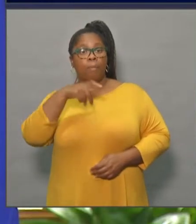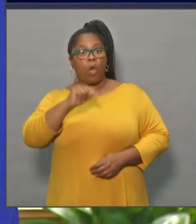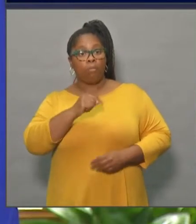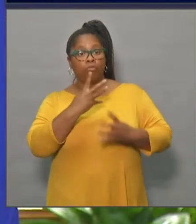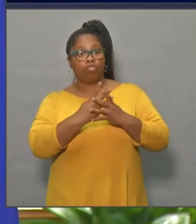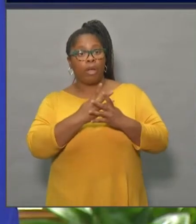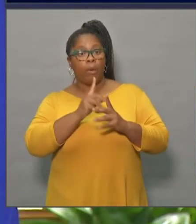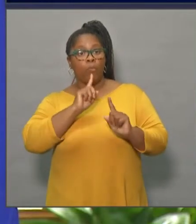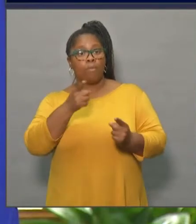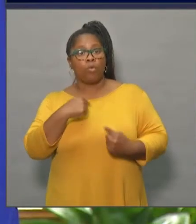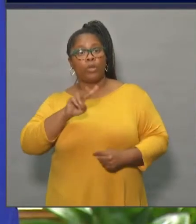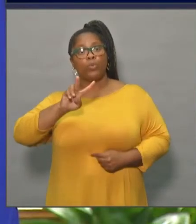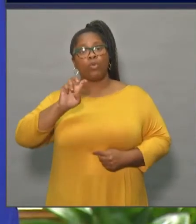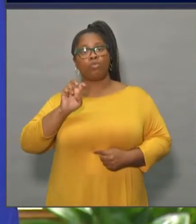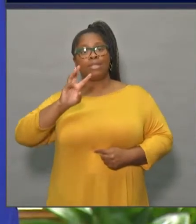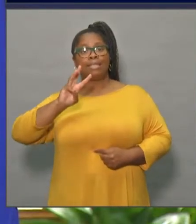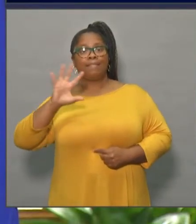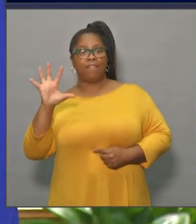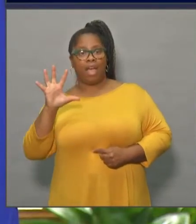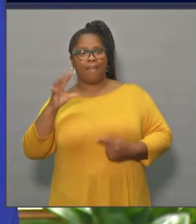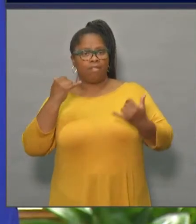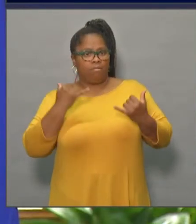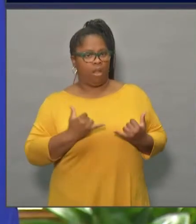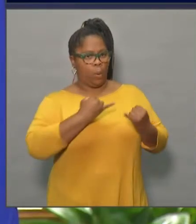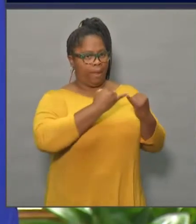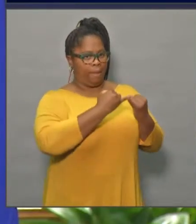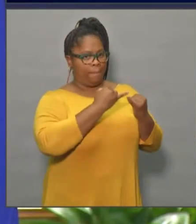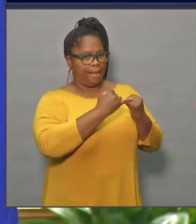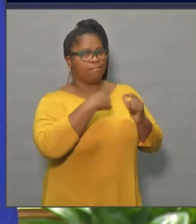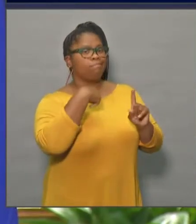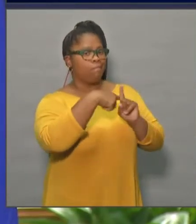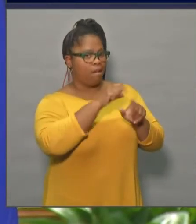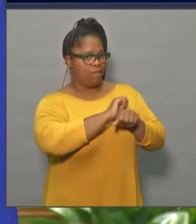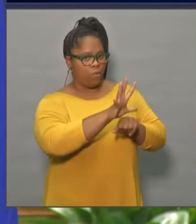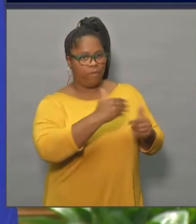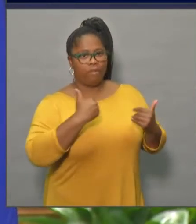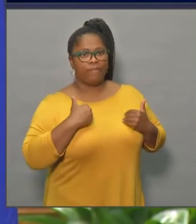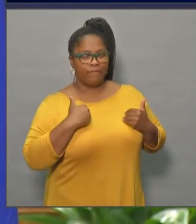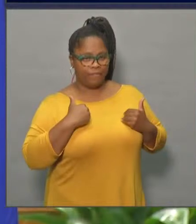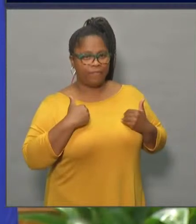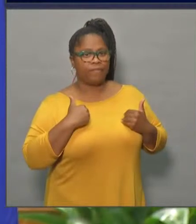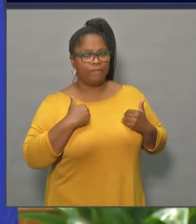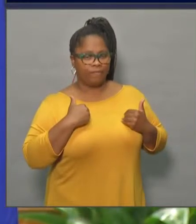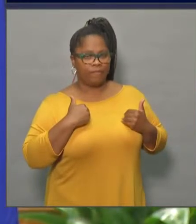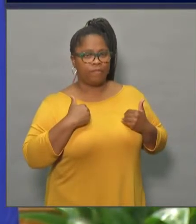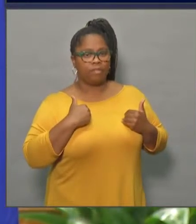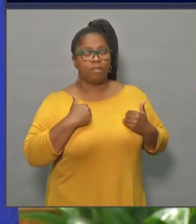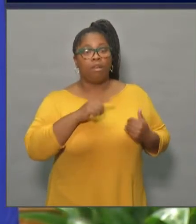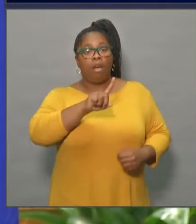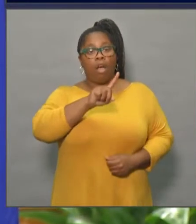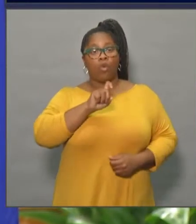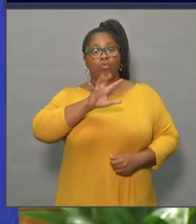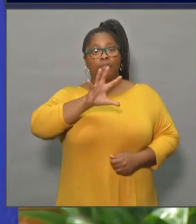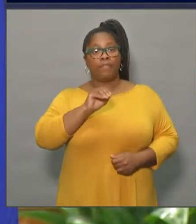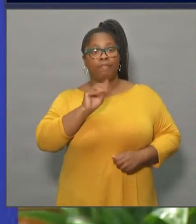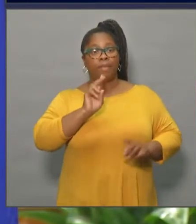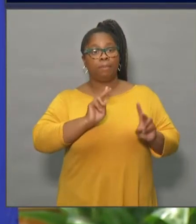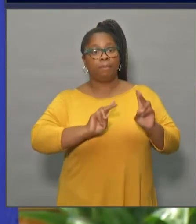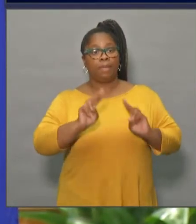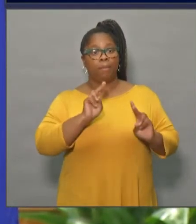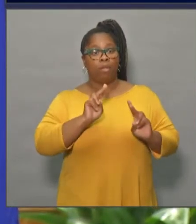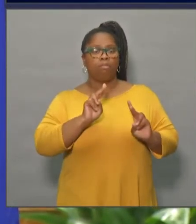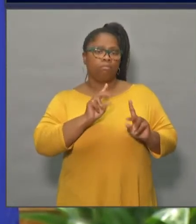there are 265 people who are incarcerated that have tested positive for COVID-19, 150 people who